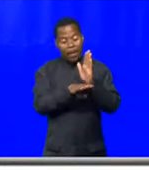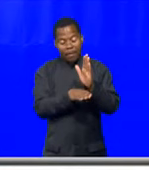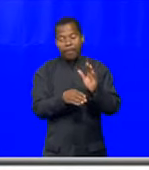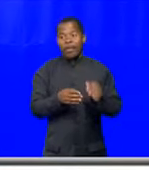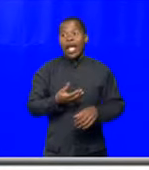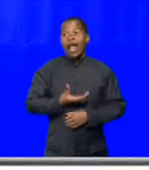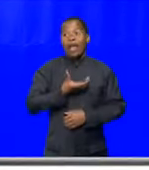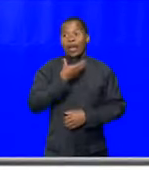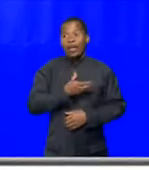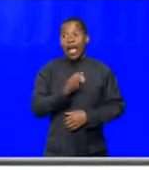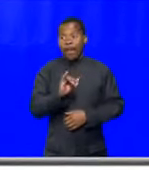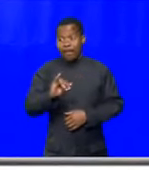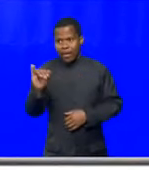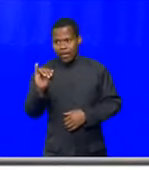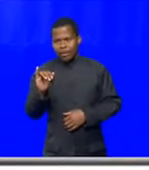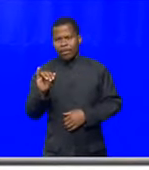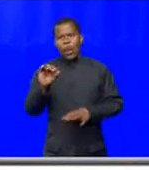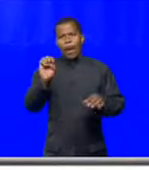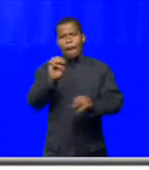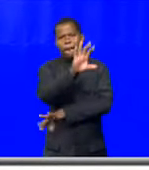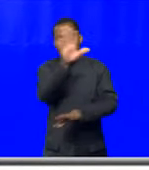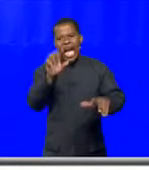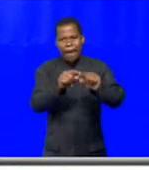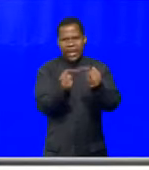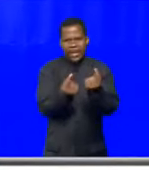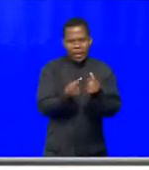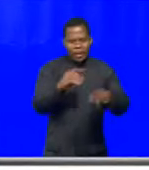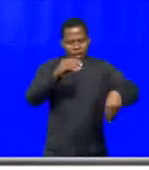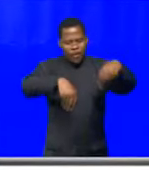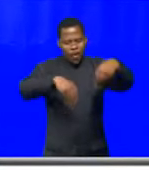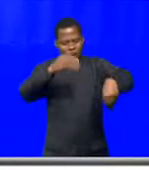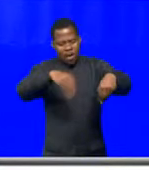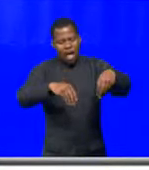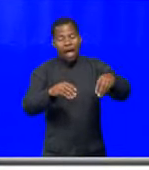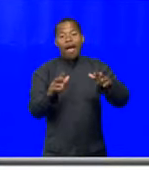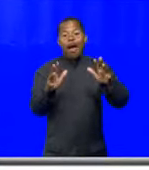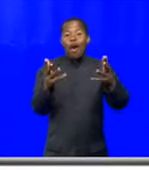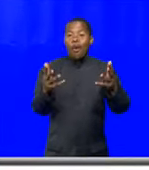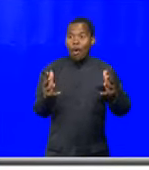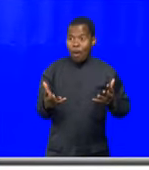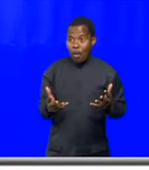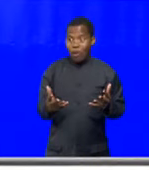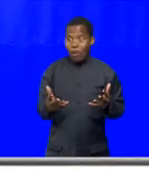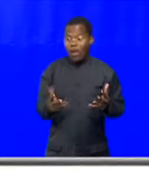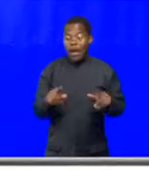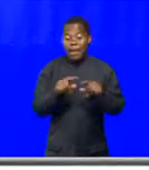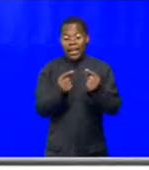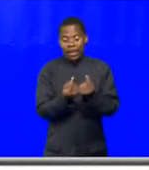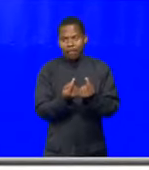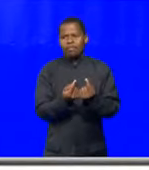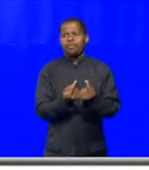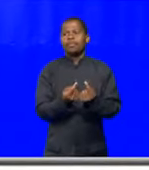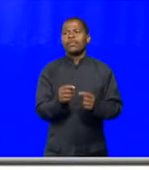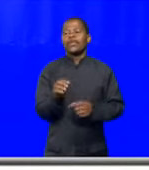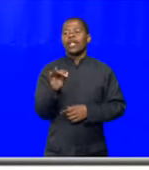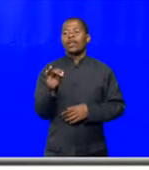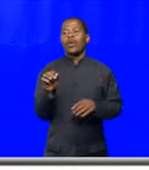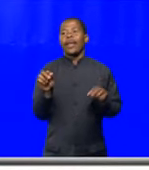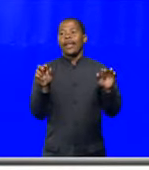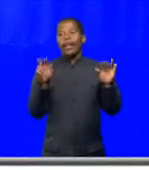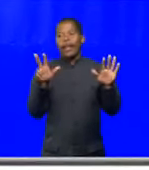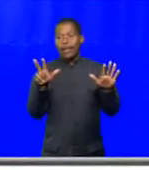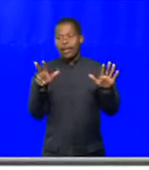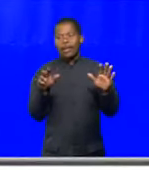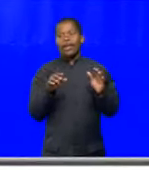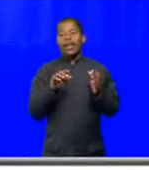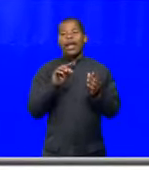the latest number of votes under the Momo Cup tournament that has all the 28 teams within the Premier League and the National First